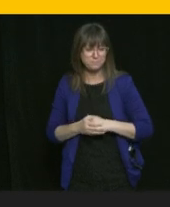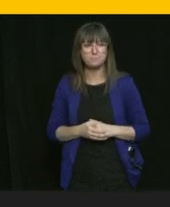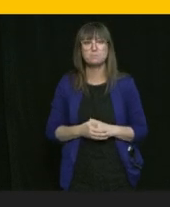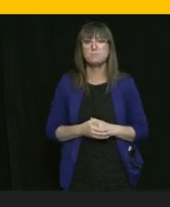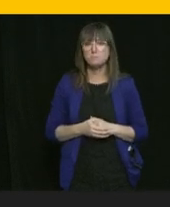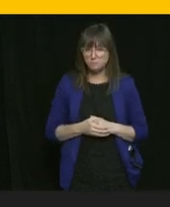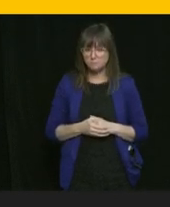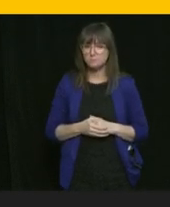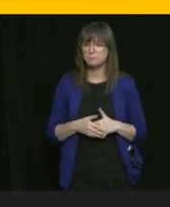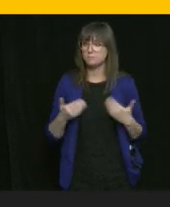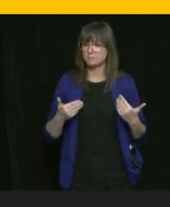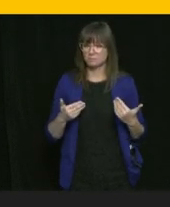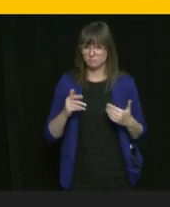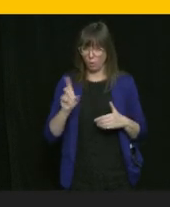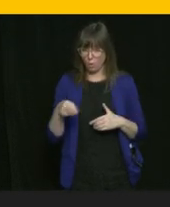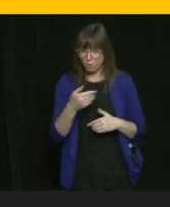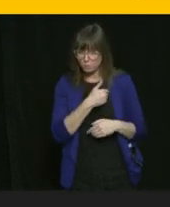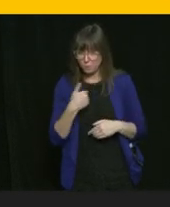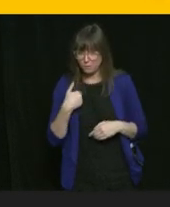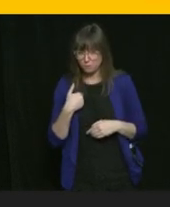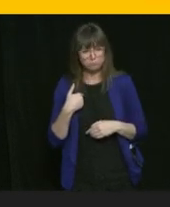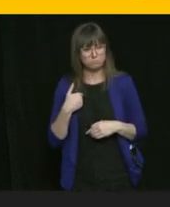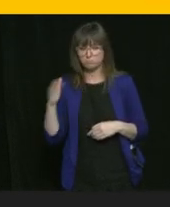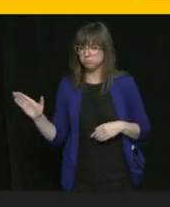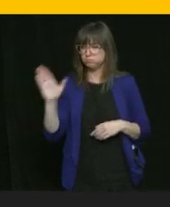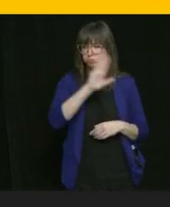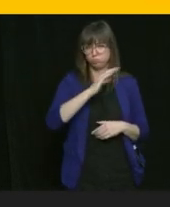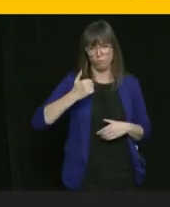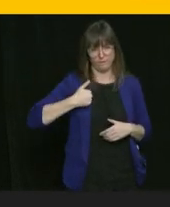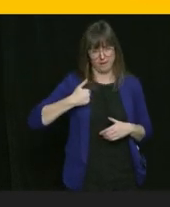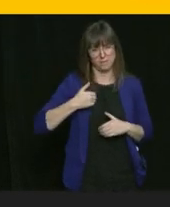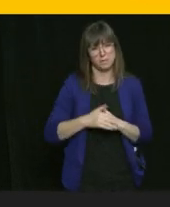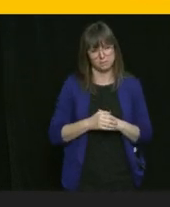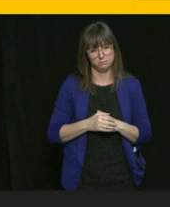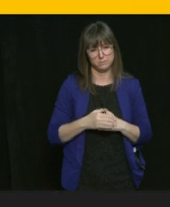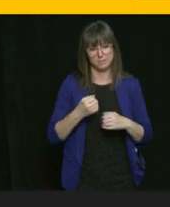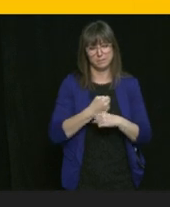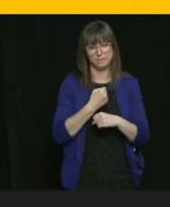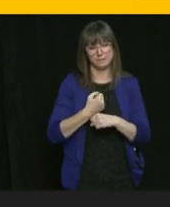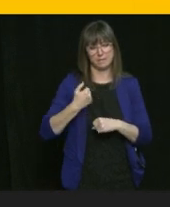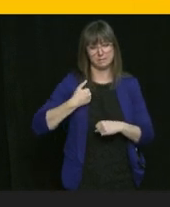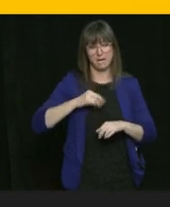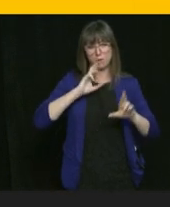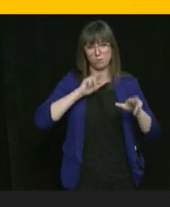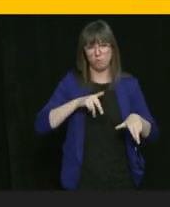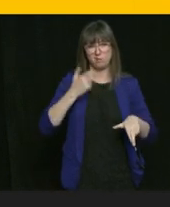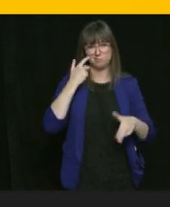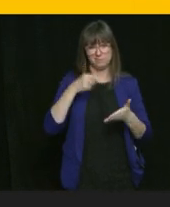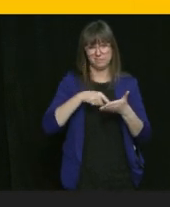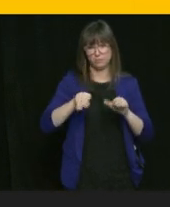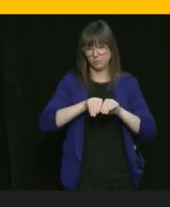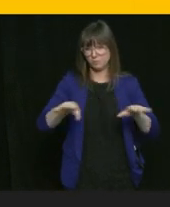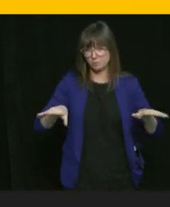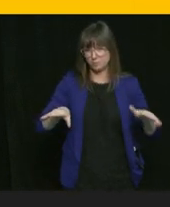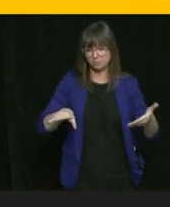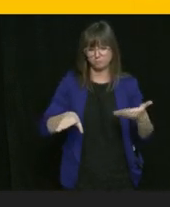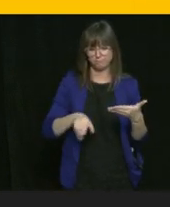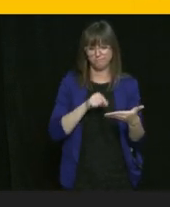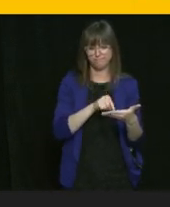This is a Canada-wide issue. A Statistics Canada report released this week indicates